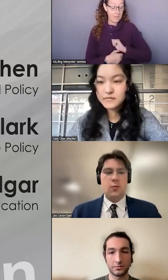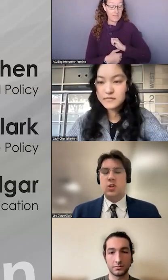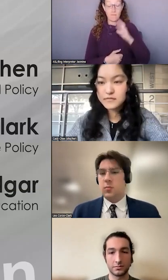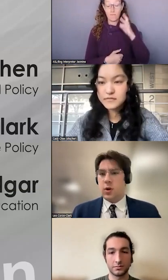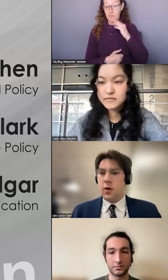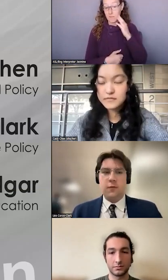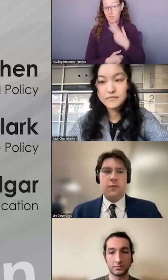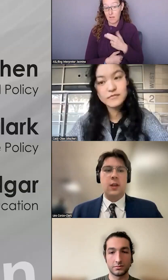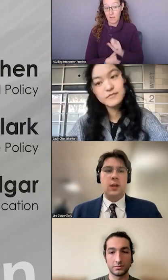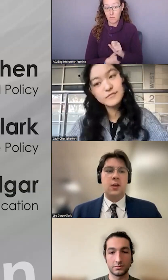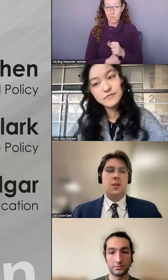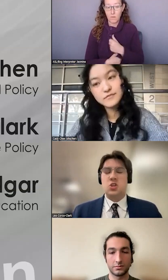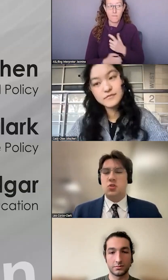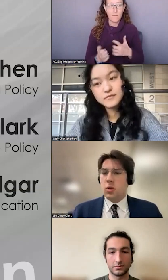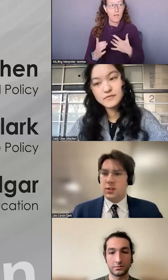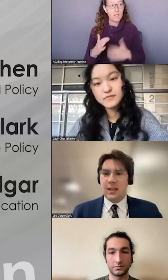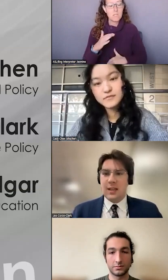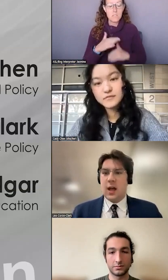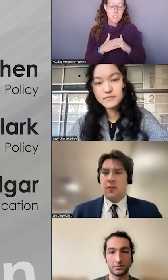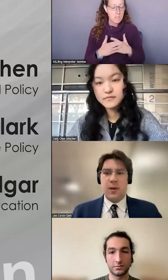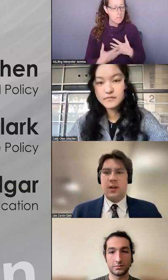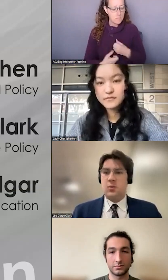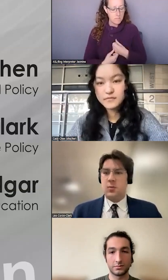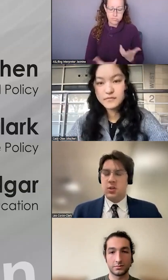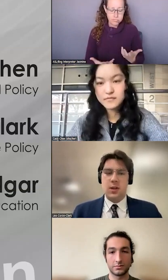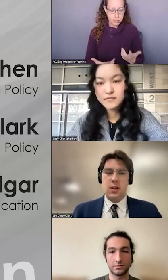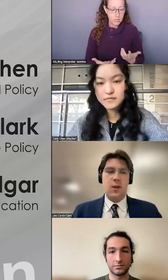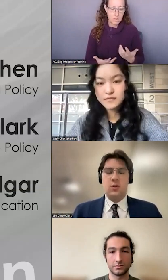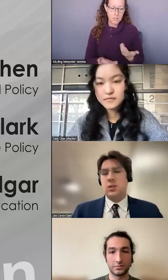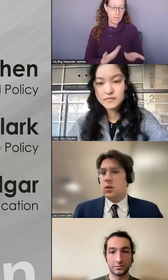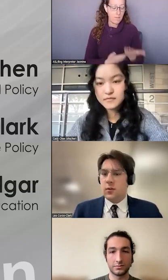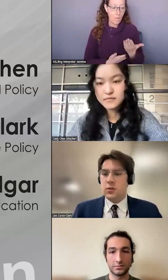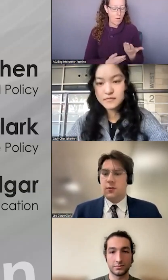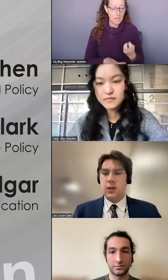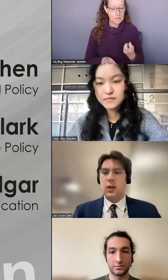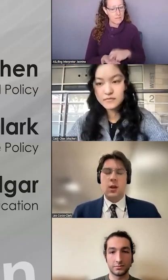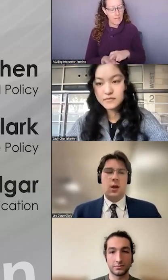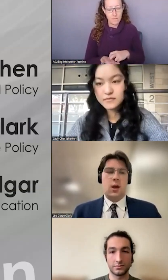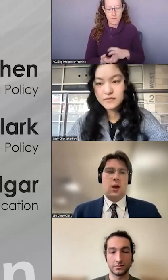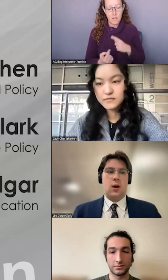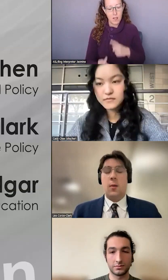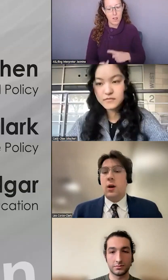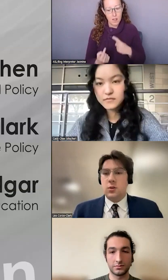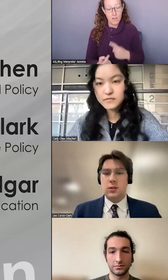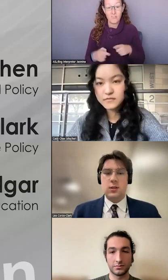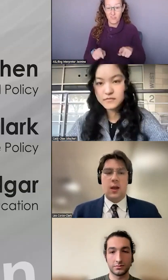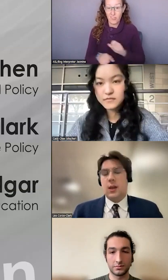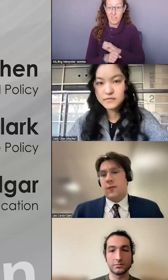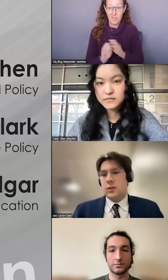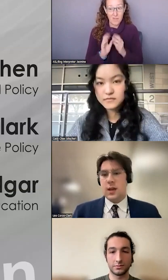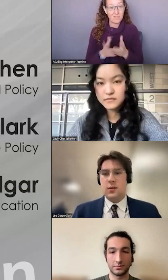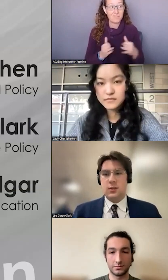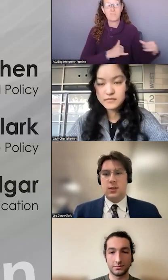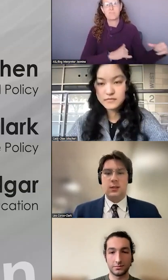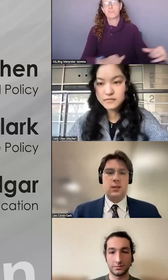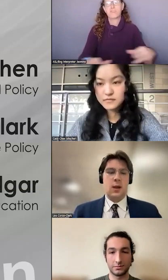like reaching burnout, feeling the struggle to get out of bed, especially in the pandemic, which is a universal feeling among students. I think everyone's